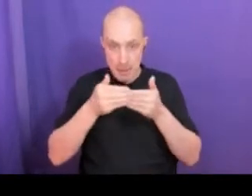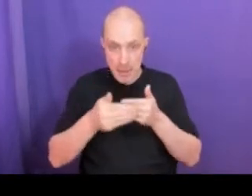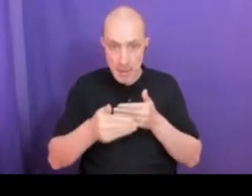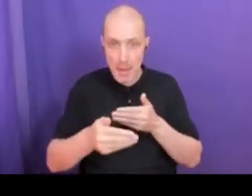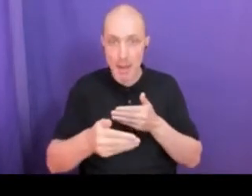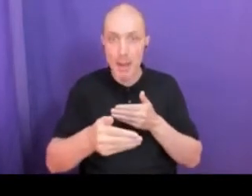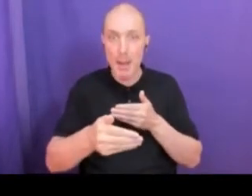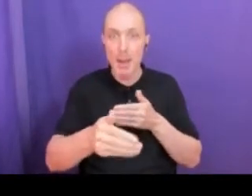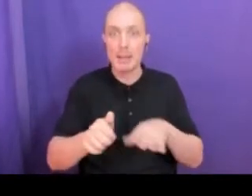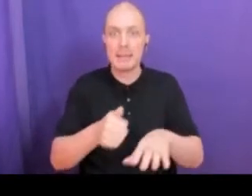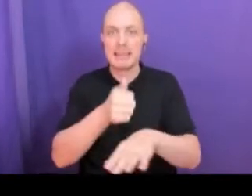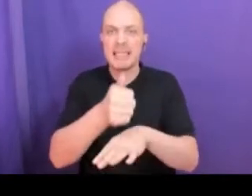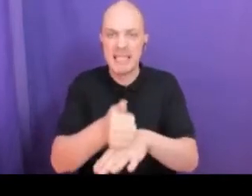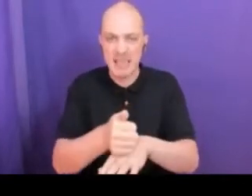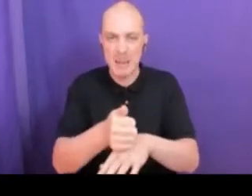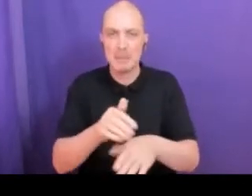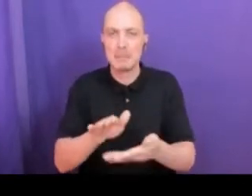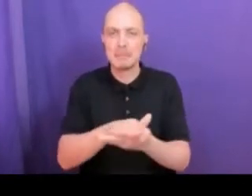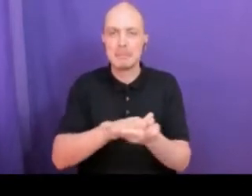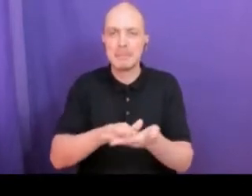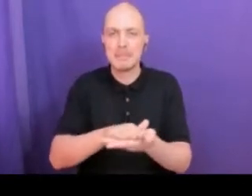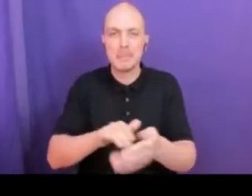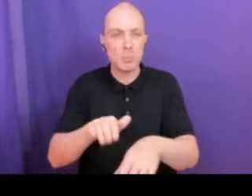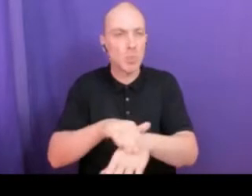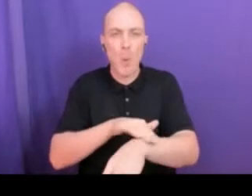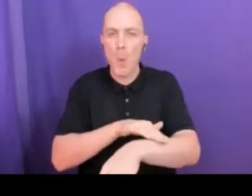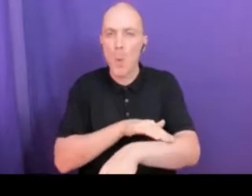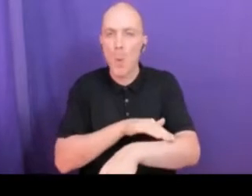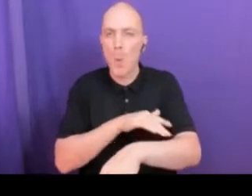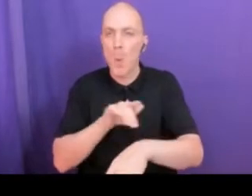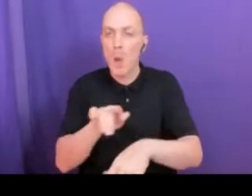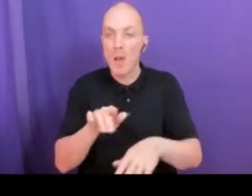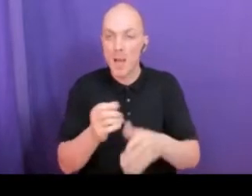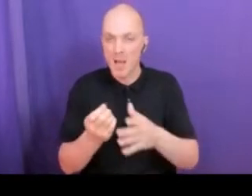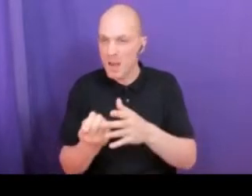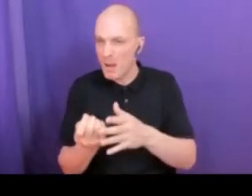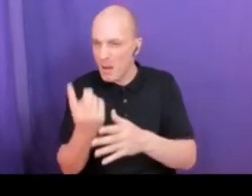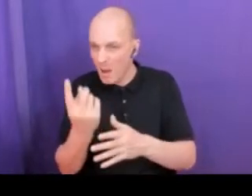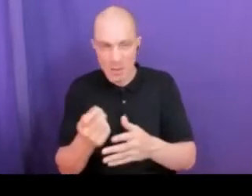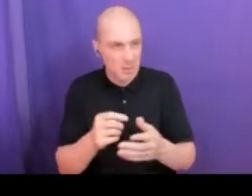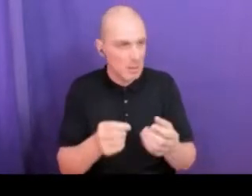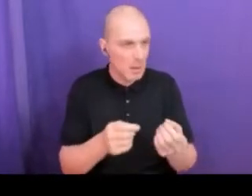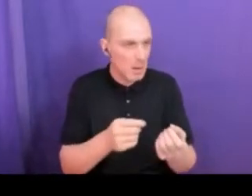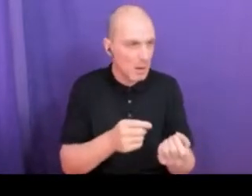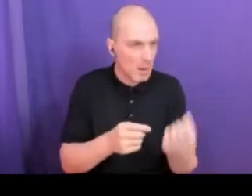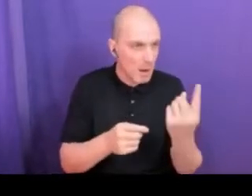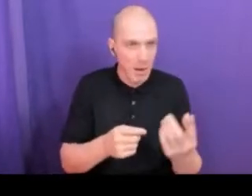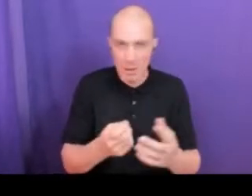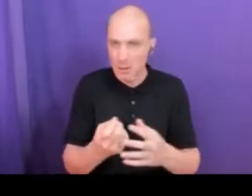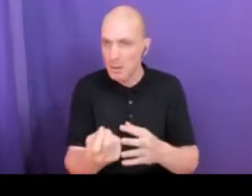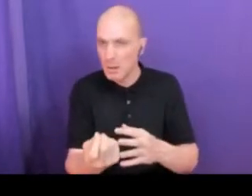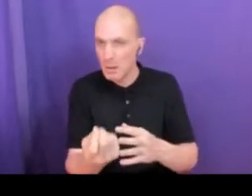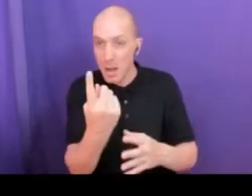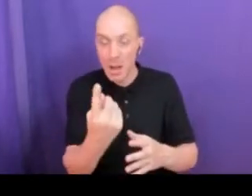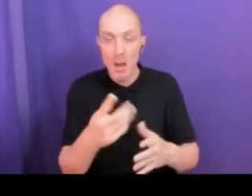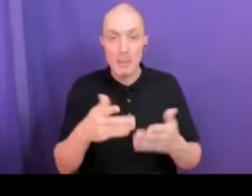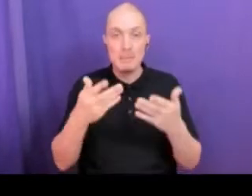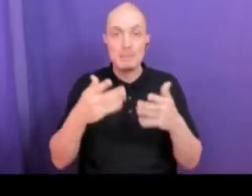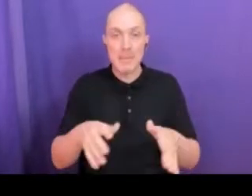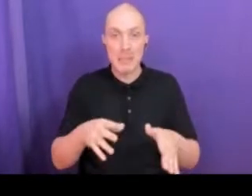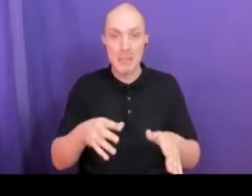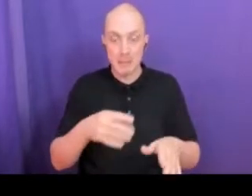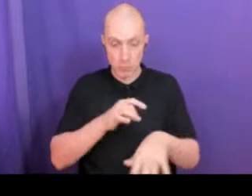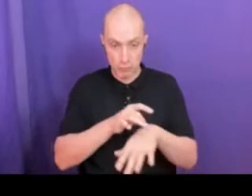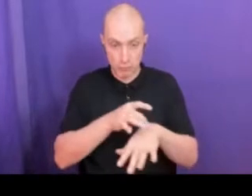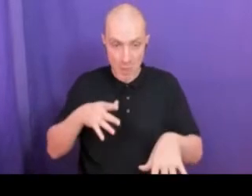They weren't really developed in a uniform way. They mainly arose from clinicians who had a special interest in Alzheimer's